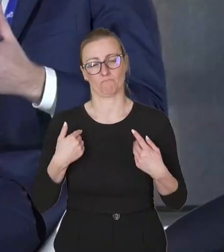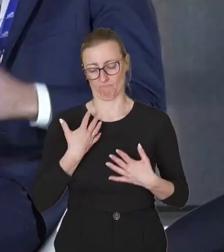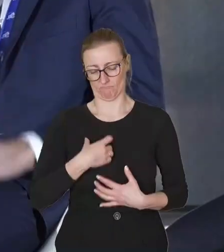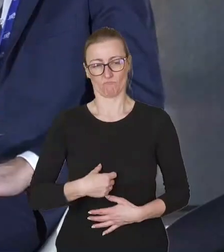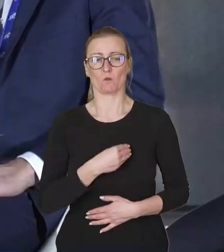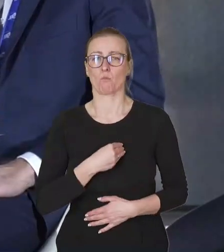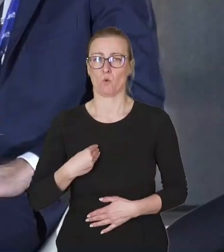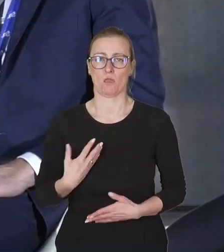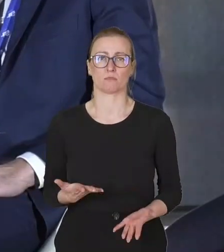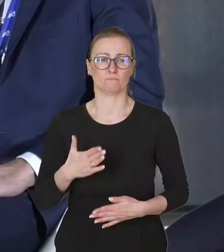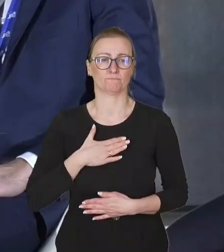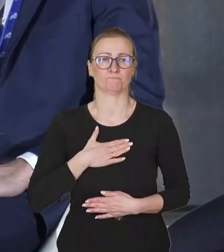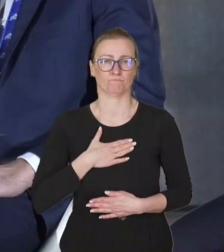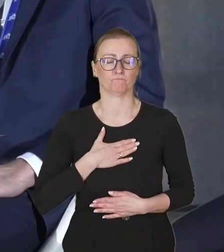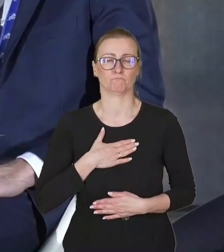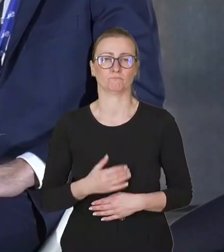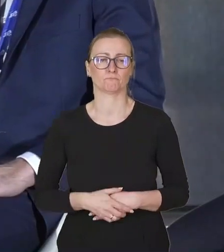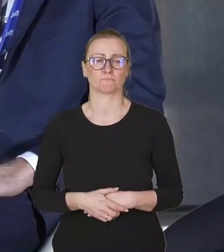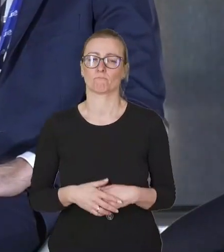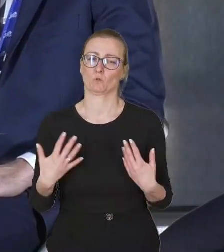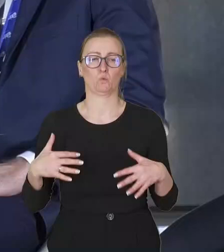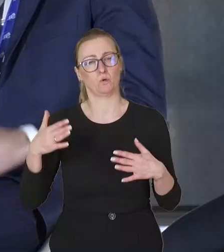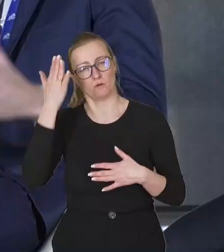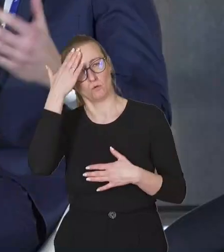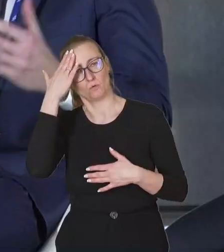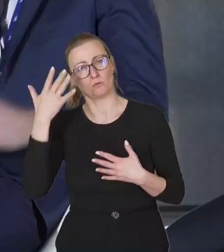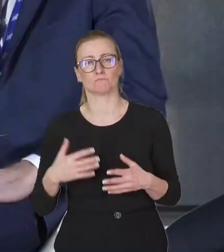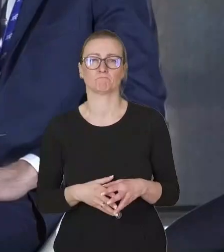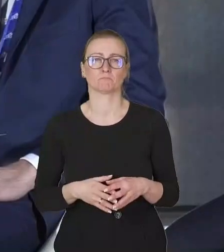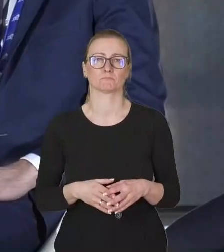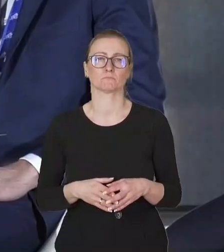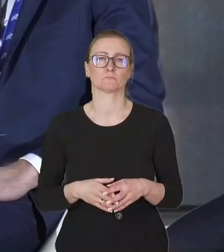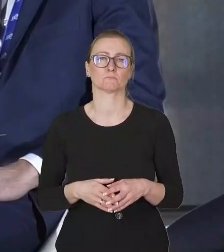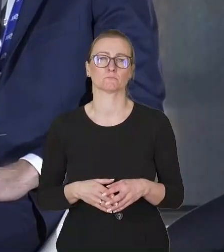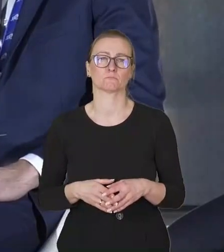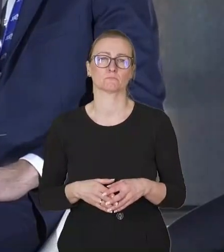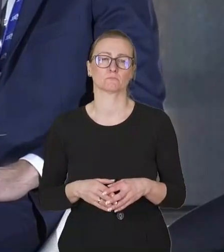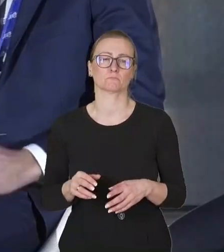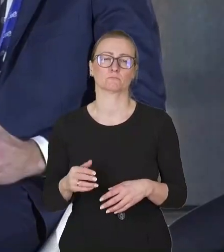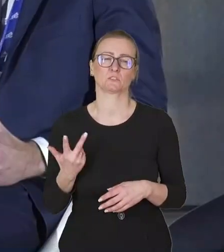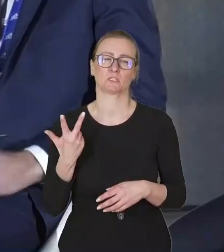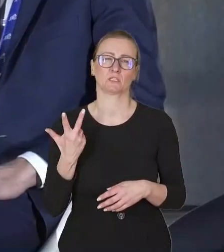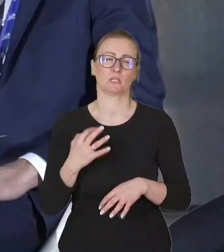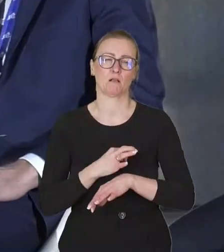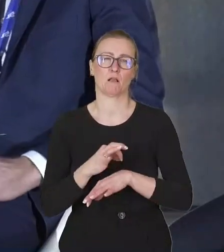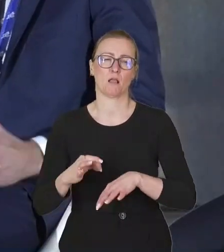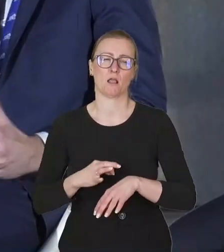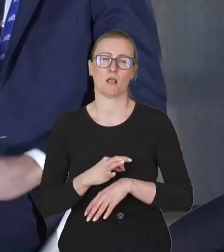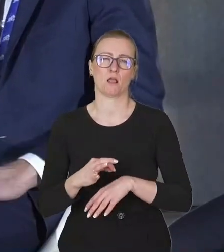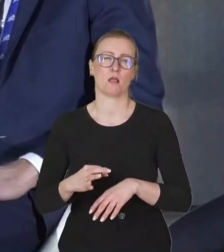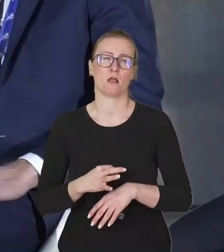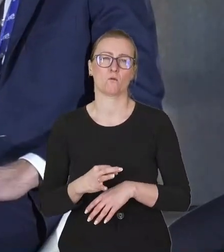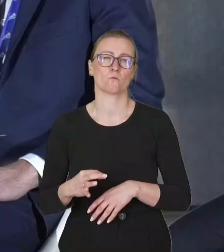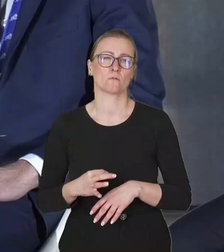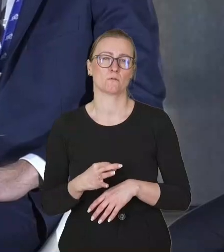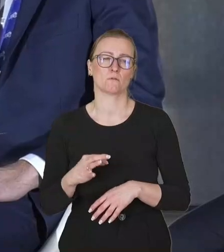mean, it took me less than 3 hours to get from Warsaw to Krakow yesterday, and we have really nice highway. 10 years ago, it would be more